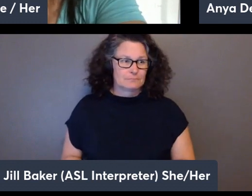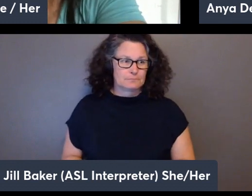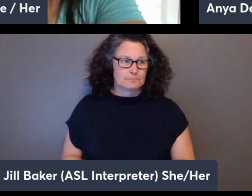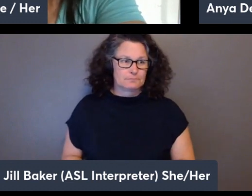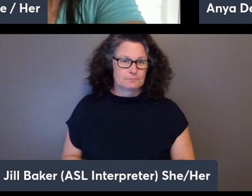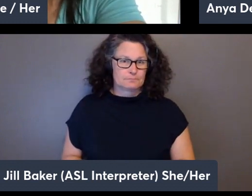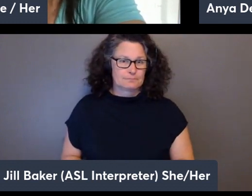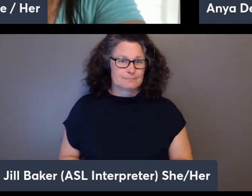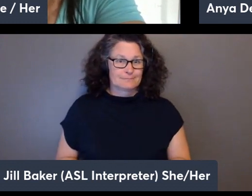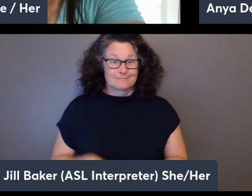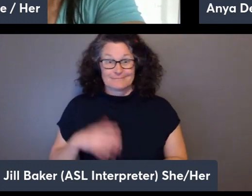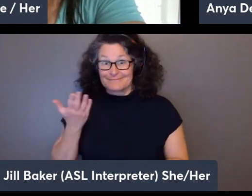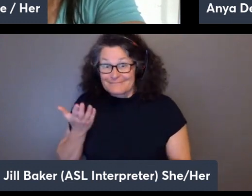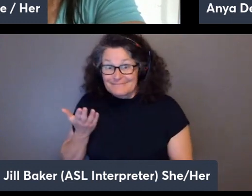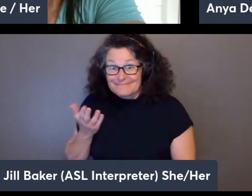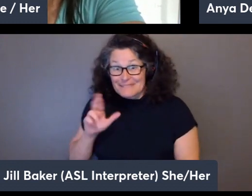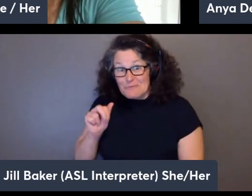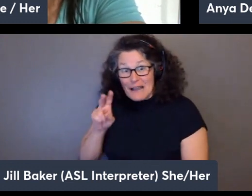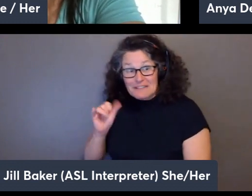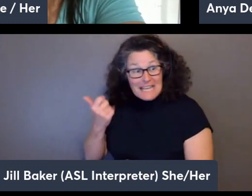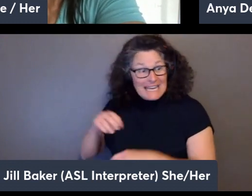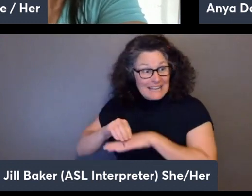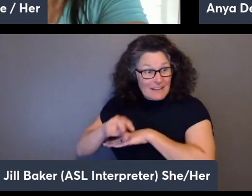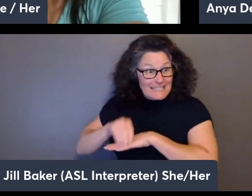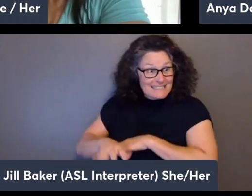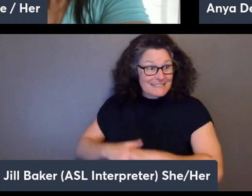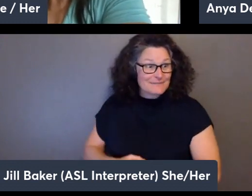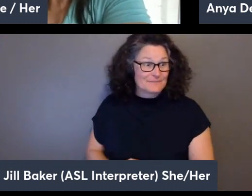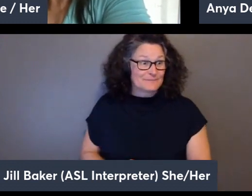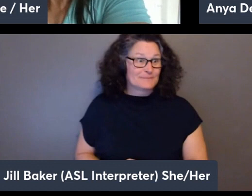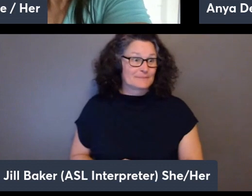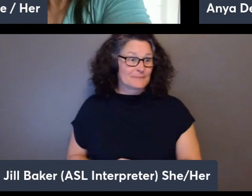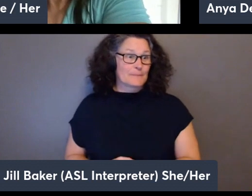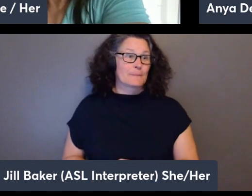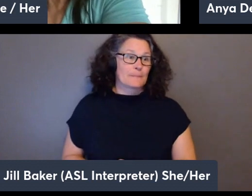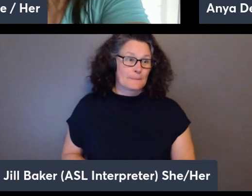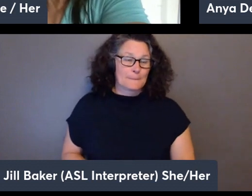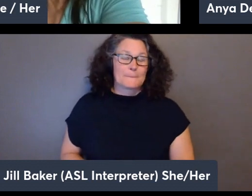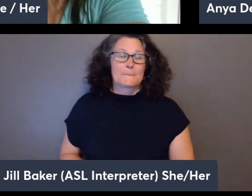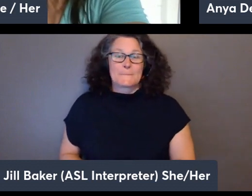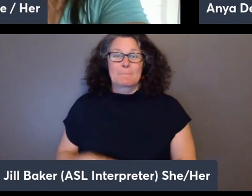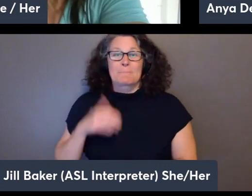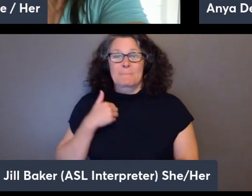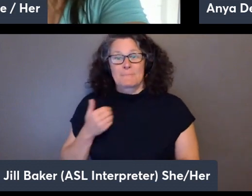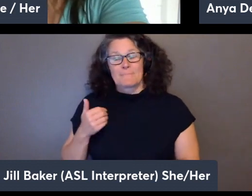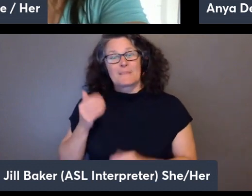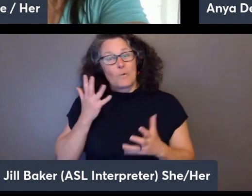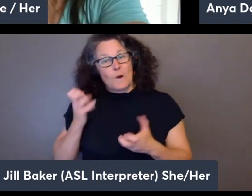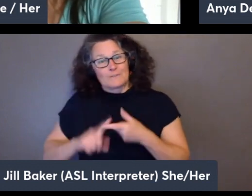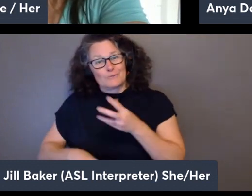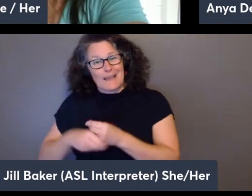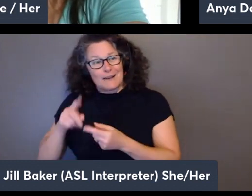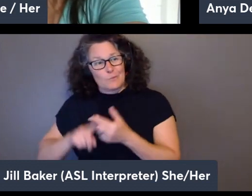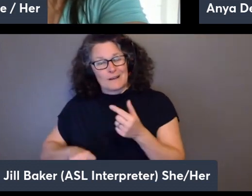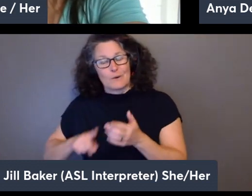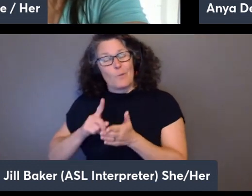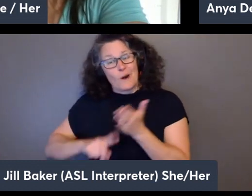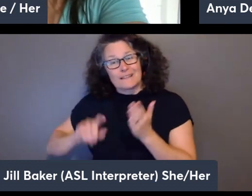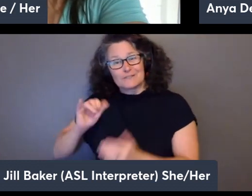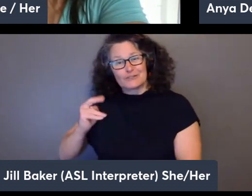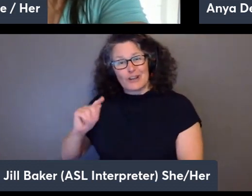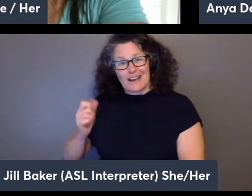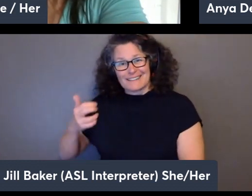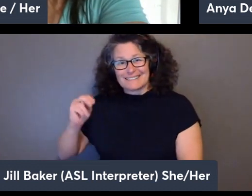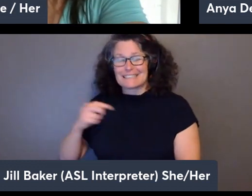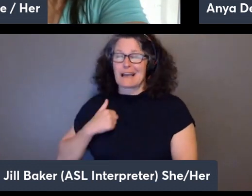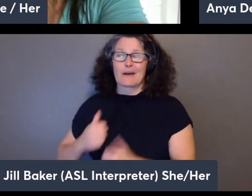All right. Robbie, what about you? Any yeah, advice? yeah. Plus one to what Jonathan said, and I wouldn't do it any other